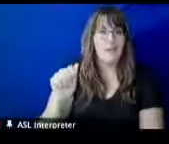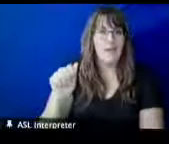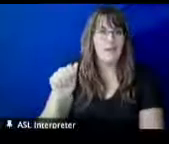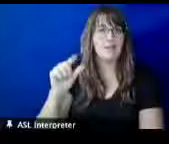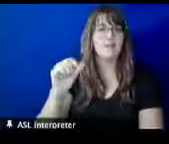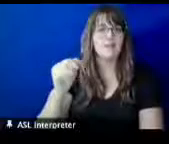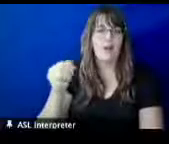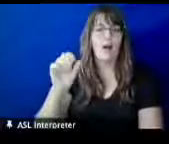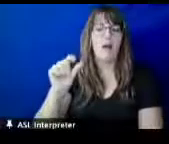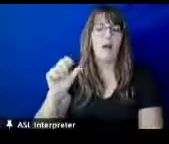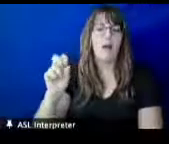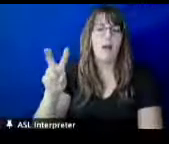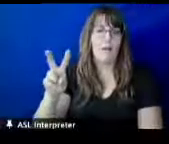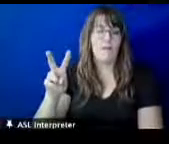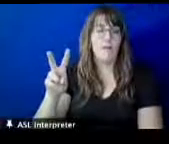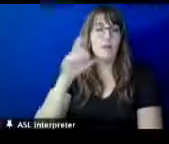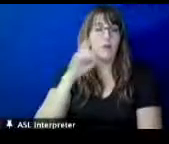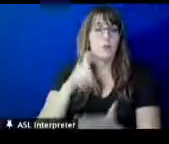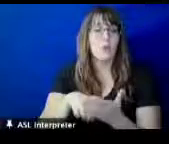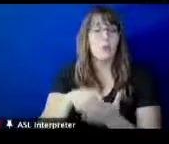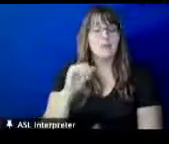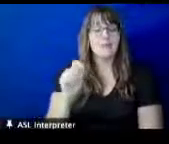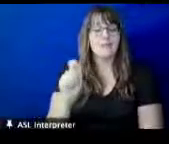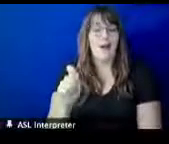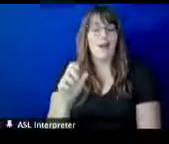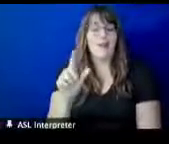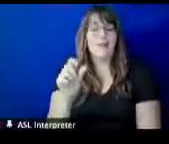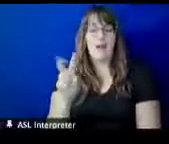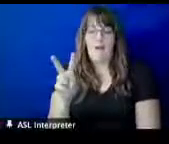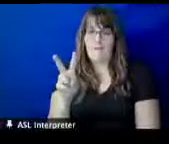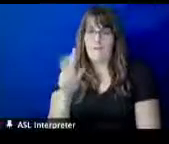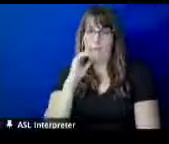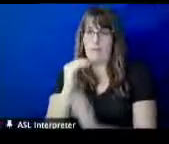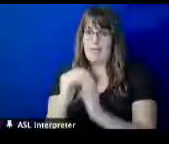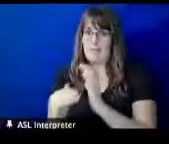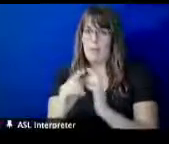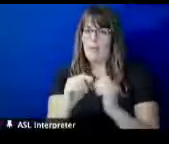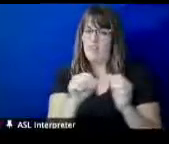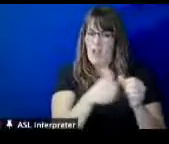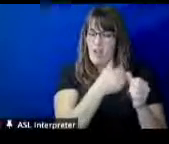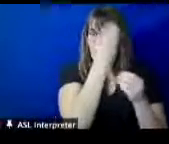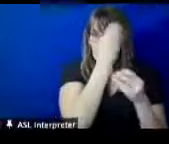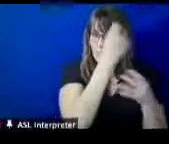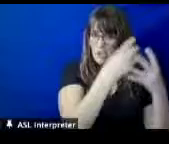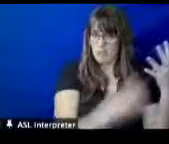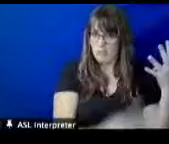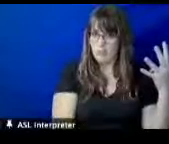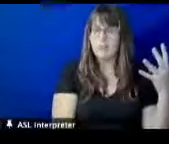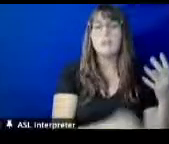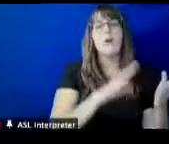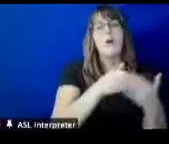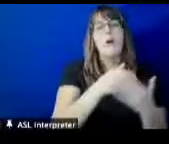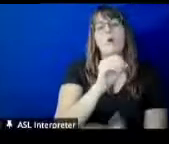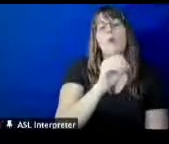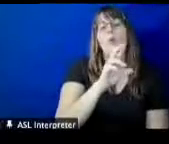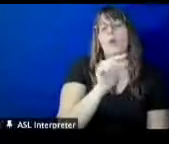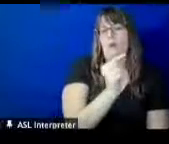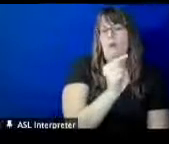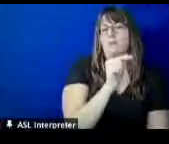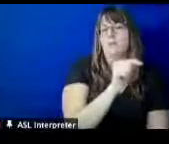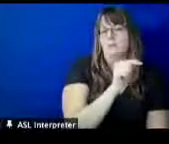votersfirstact@crc.ca.gov. Now notice this one's a .gov, email is .gov. All the other websites and